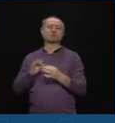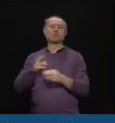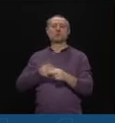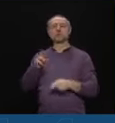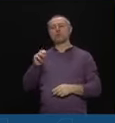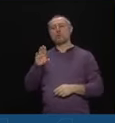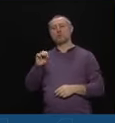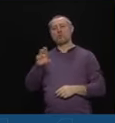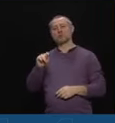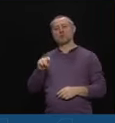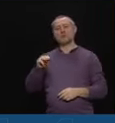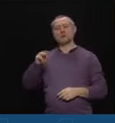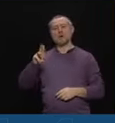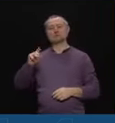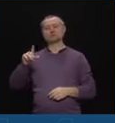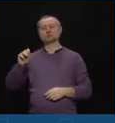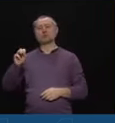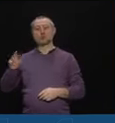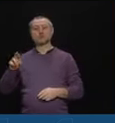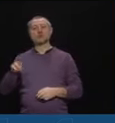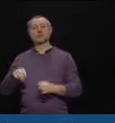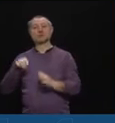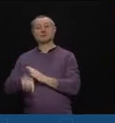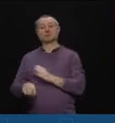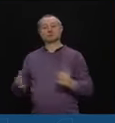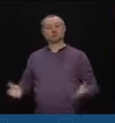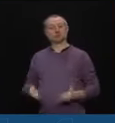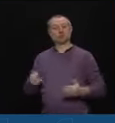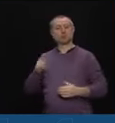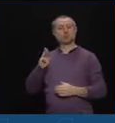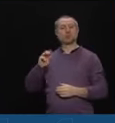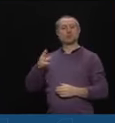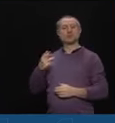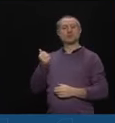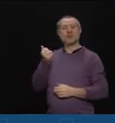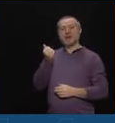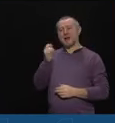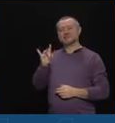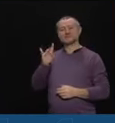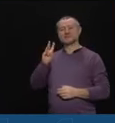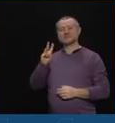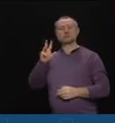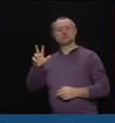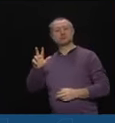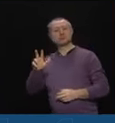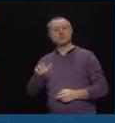in 1863, or Robert Lewis, killed in Port Jervis in